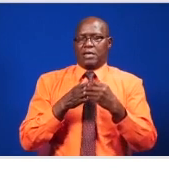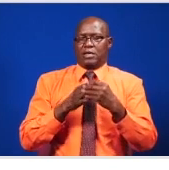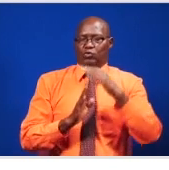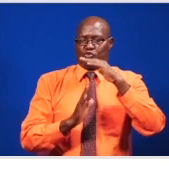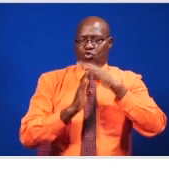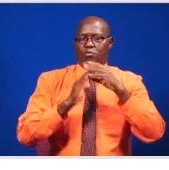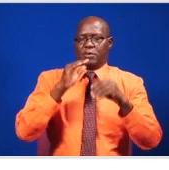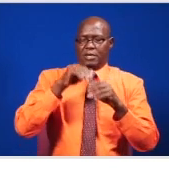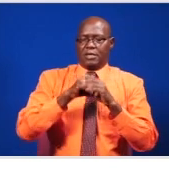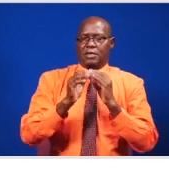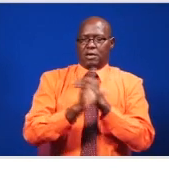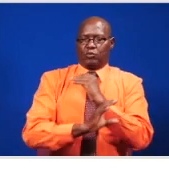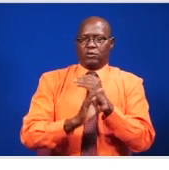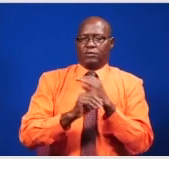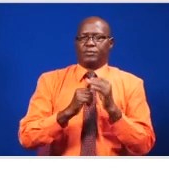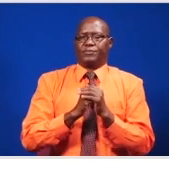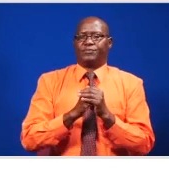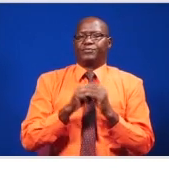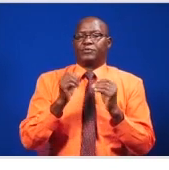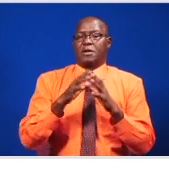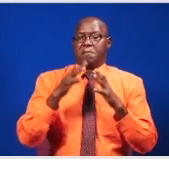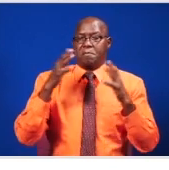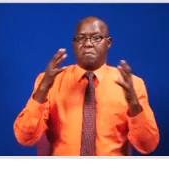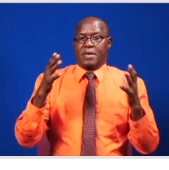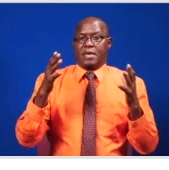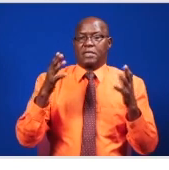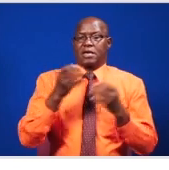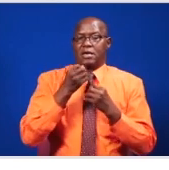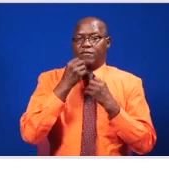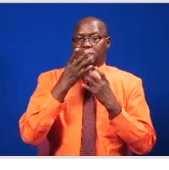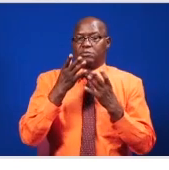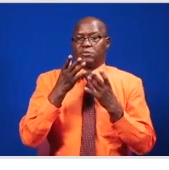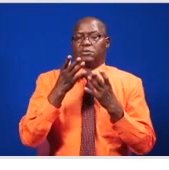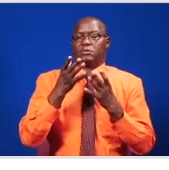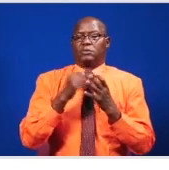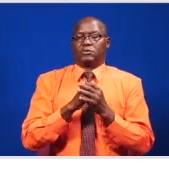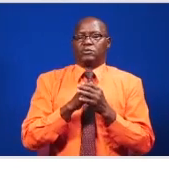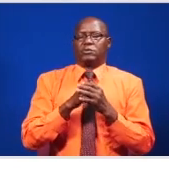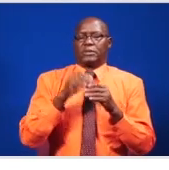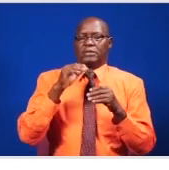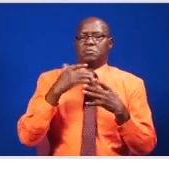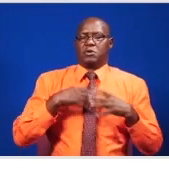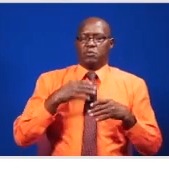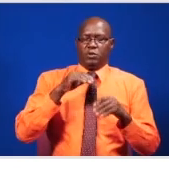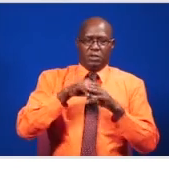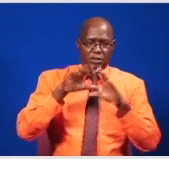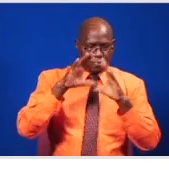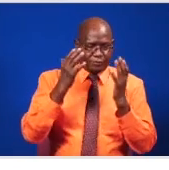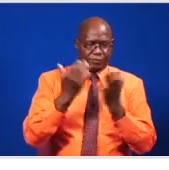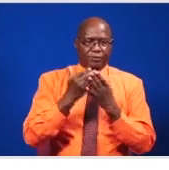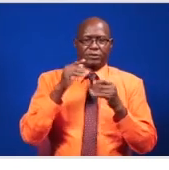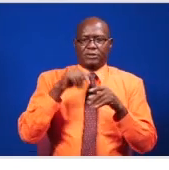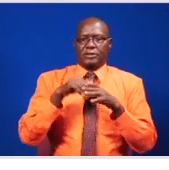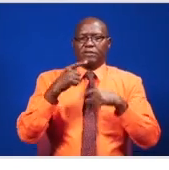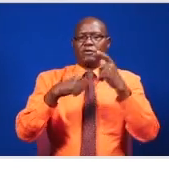country. Radio continues to be a major source of information and entertainment for people around the world, particularly in developing countries